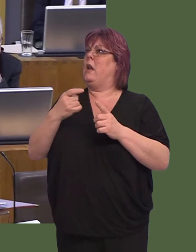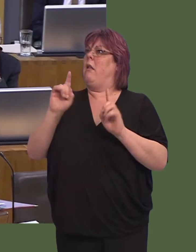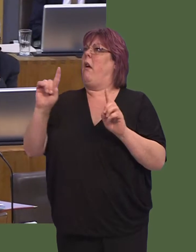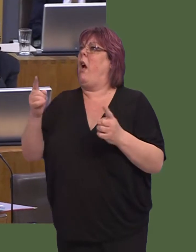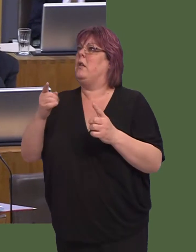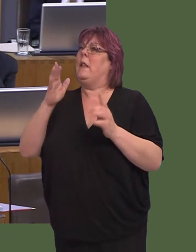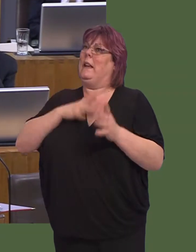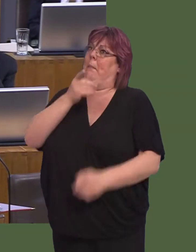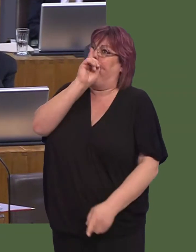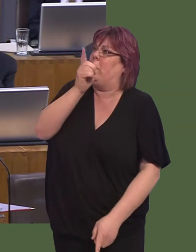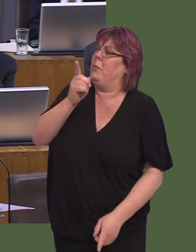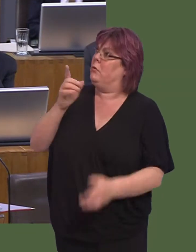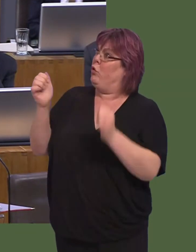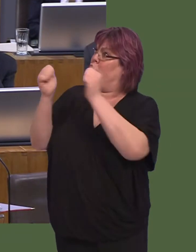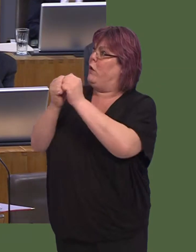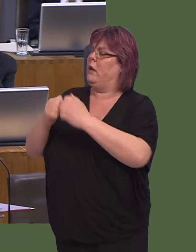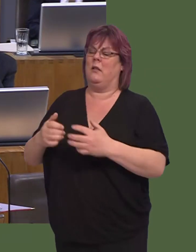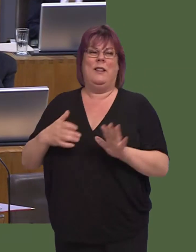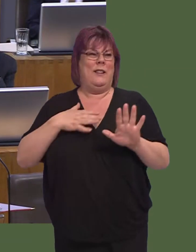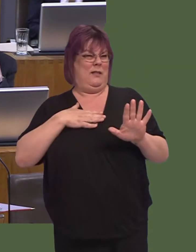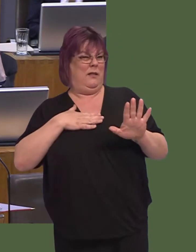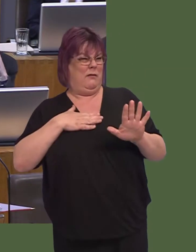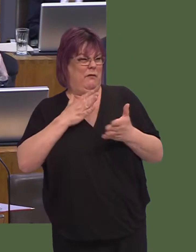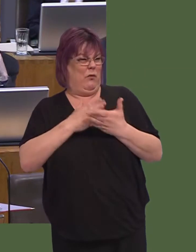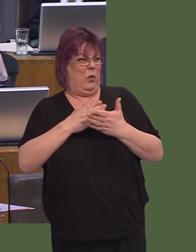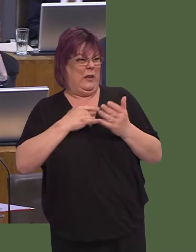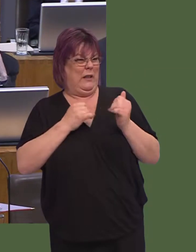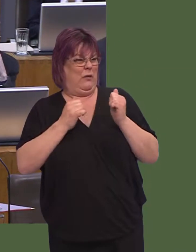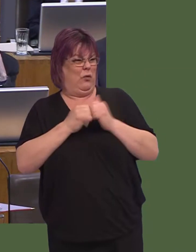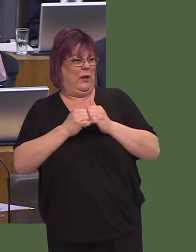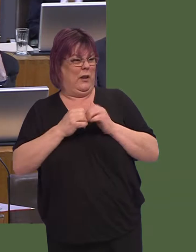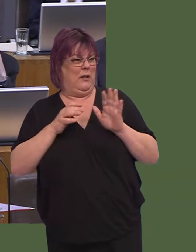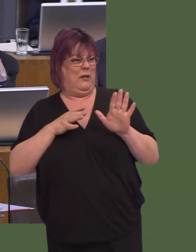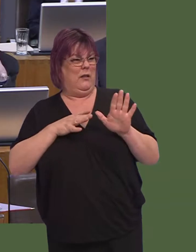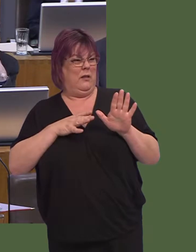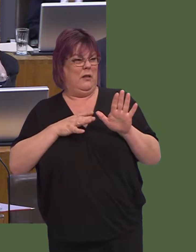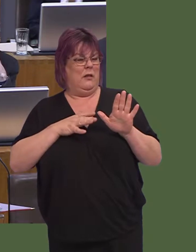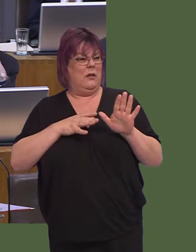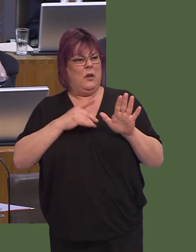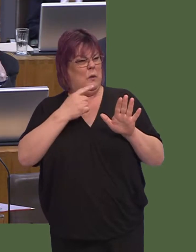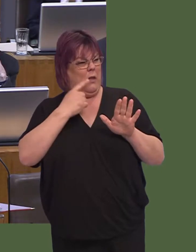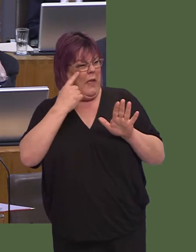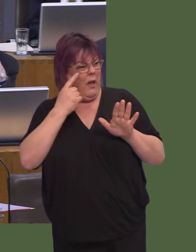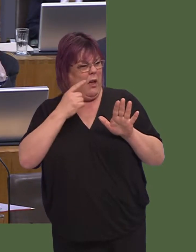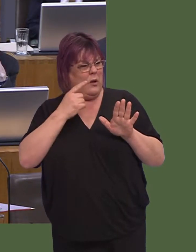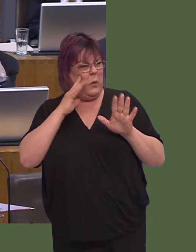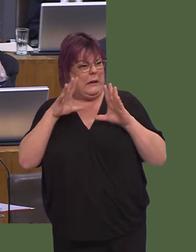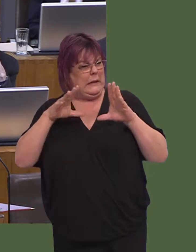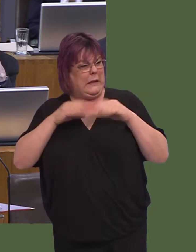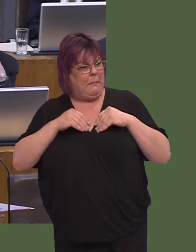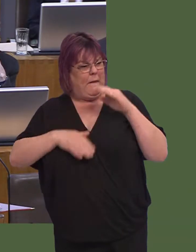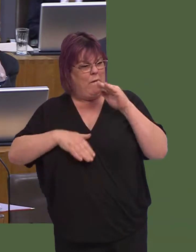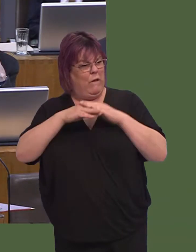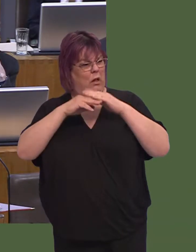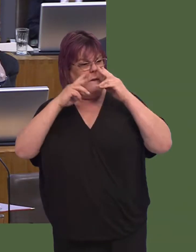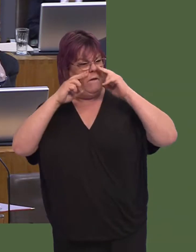Of course I agree with that. I mean, I don't know what he's trying here to suggest that in some way I do not accept there has